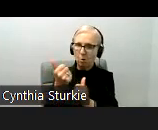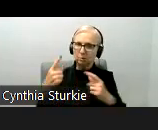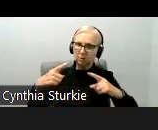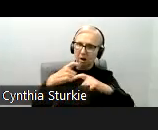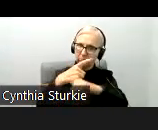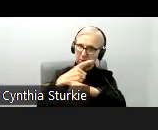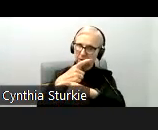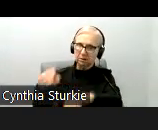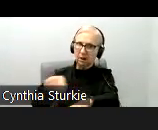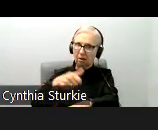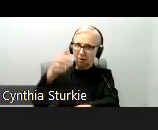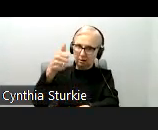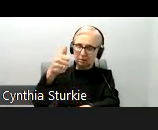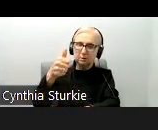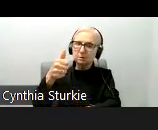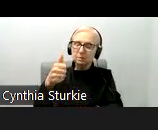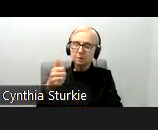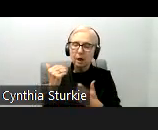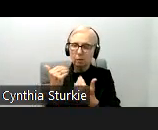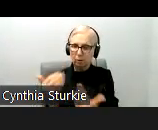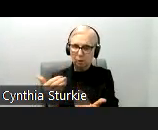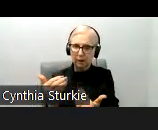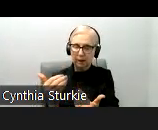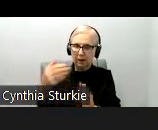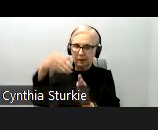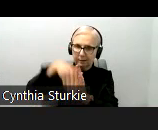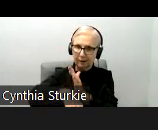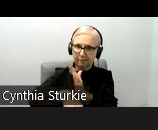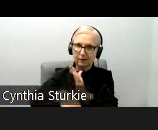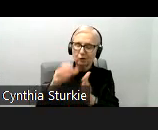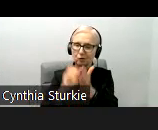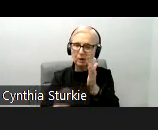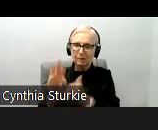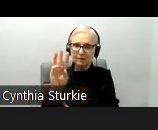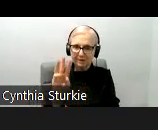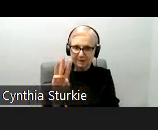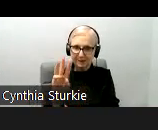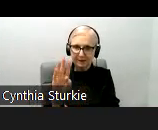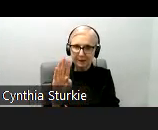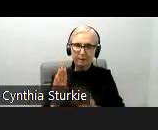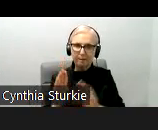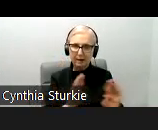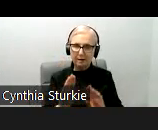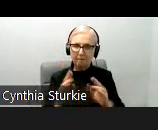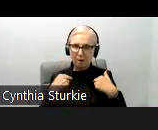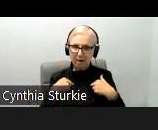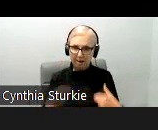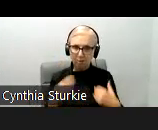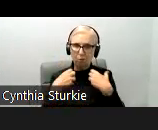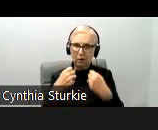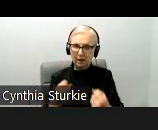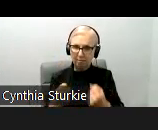longest, I think. But I will go ahead and dive into chapter 6, which is behavioral health recovery supports